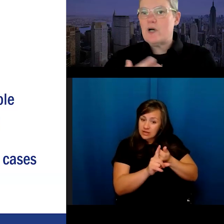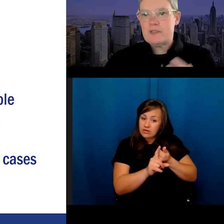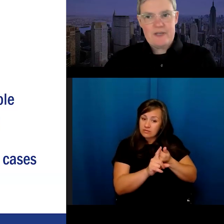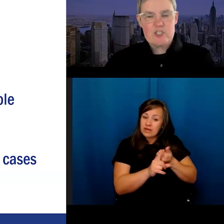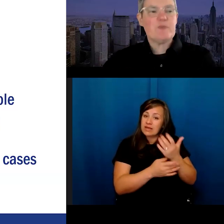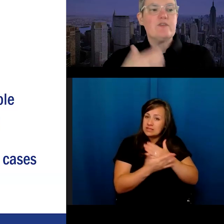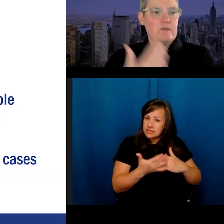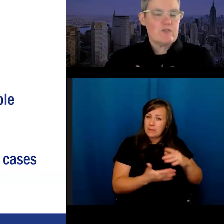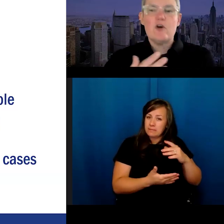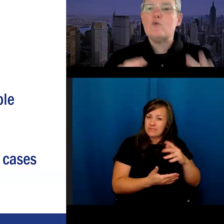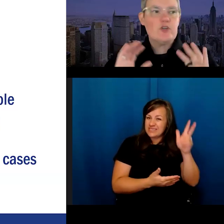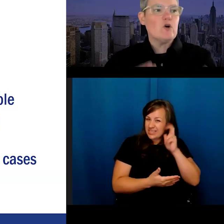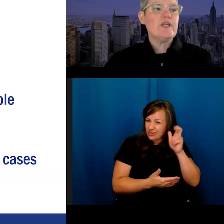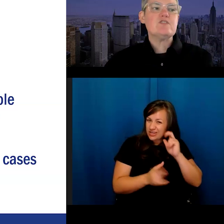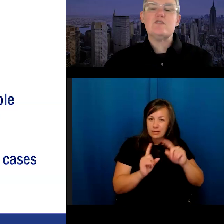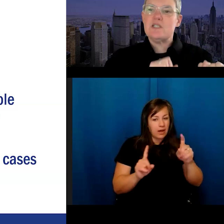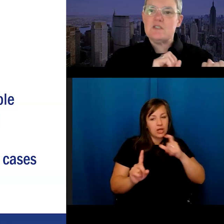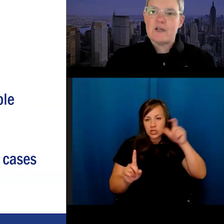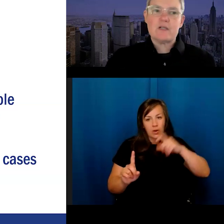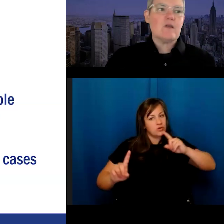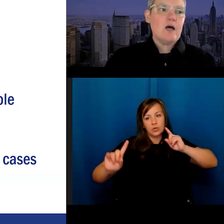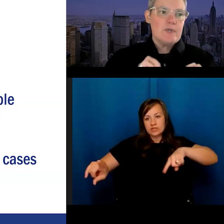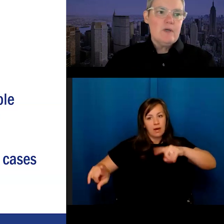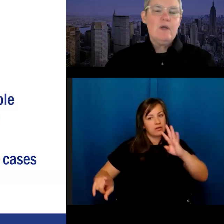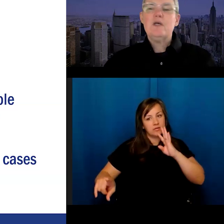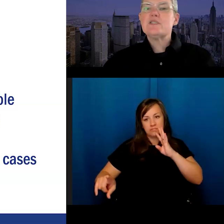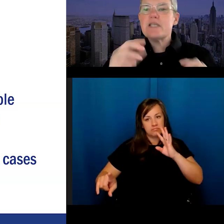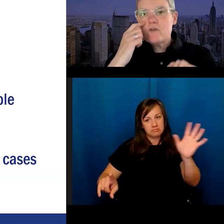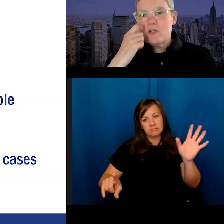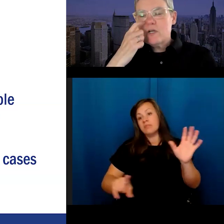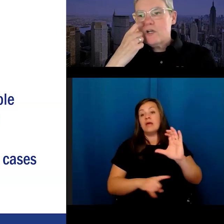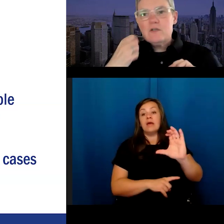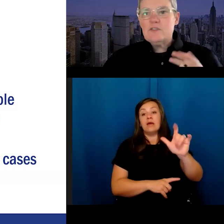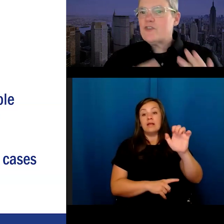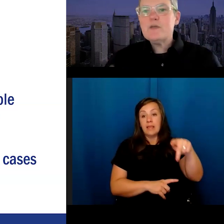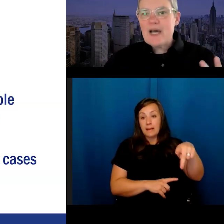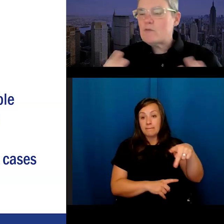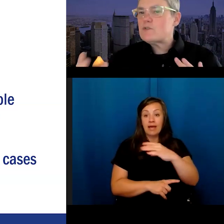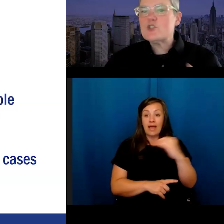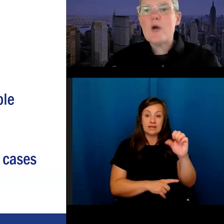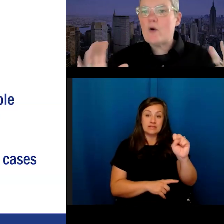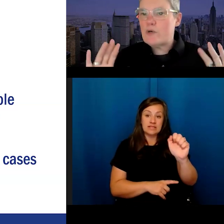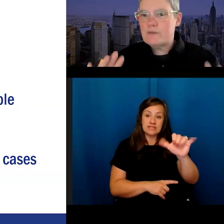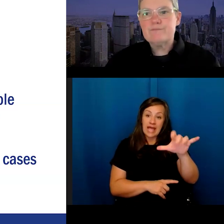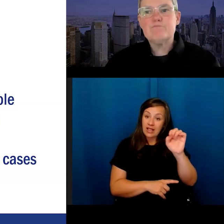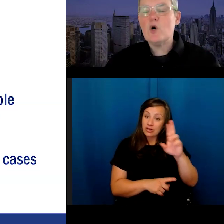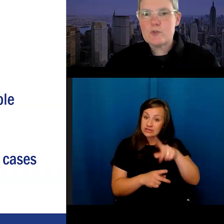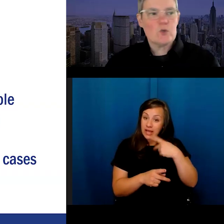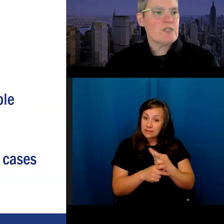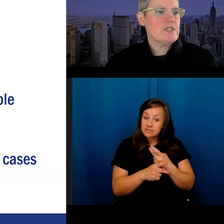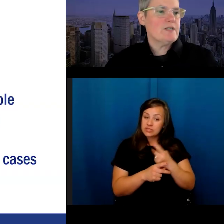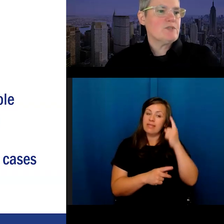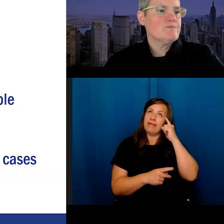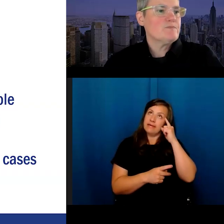but you are not having to speak. So when you're going into these like CLEP and Sailor, you're thinking about 2-hour